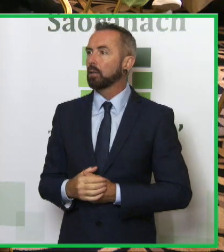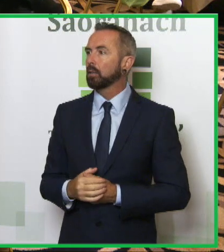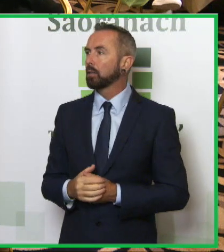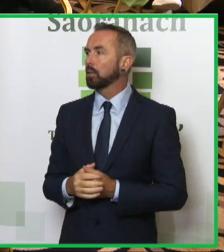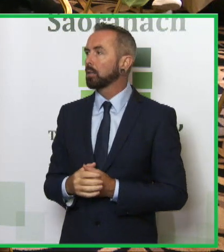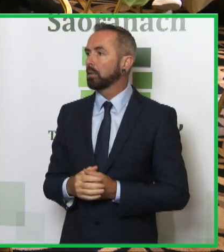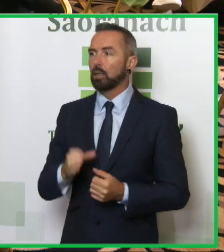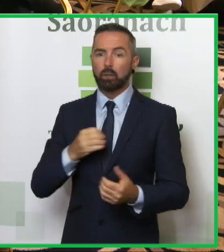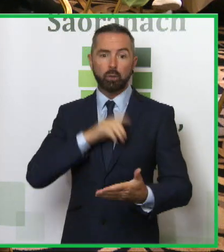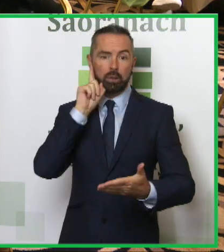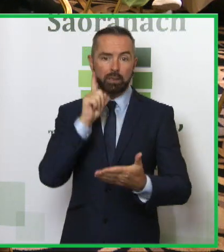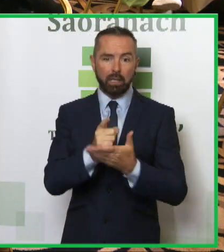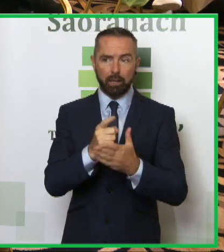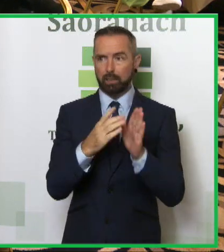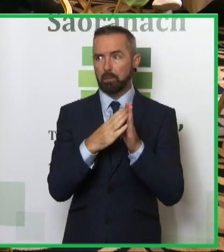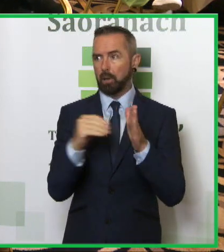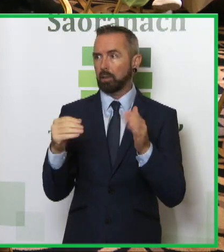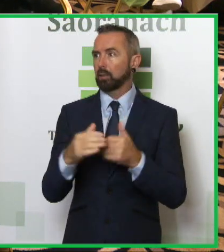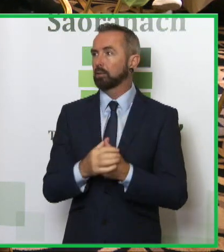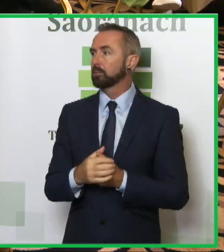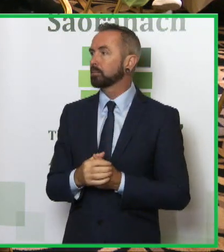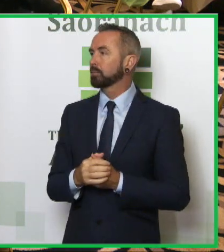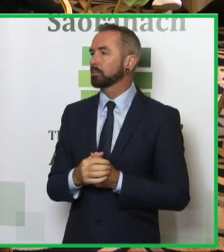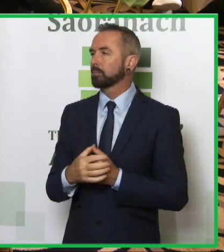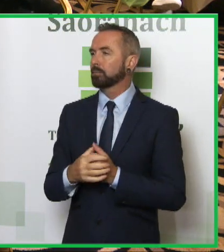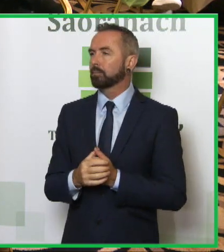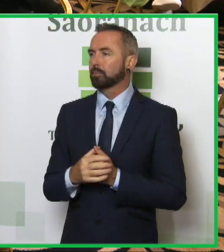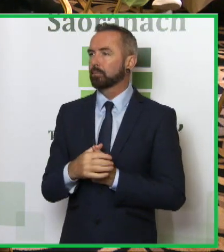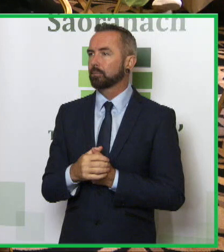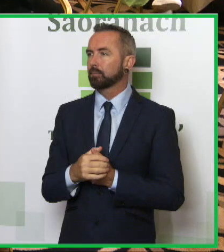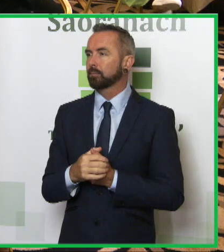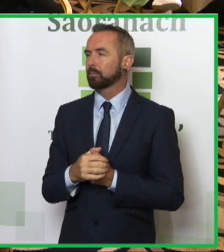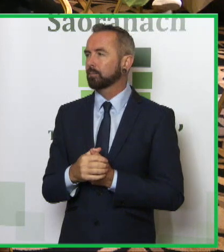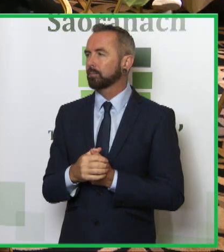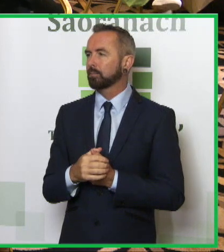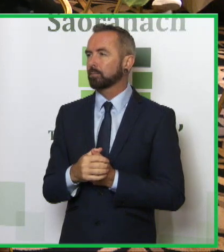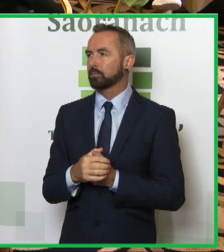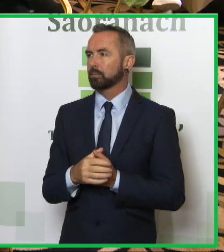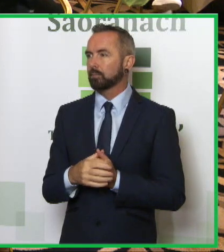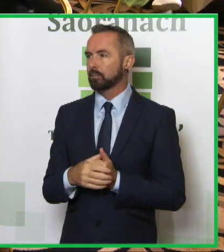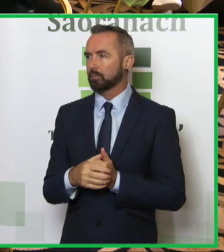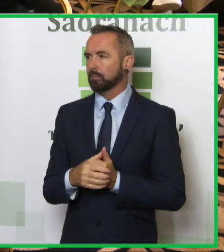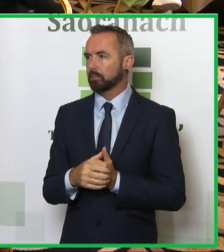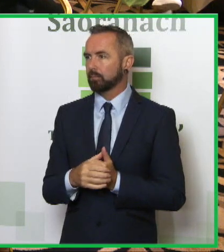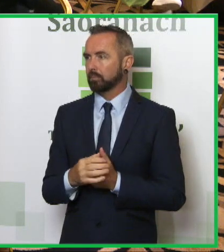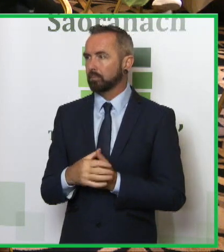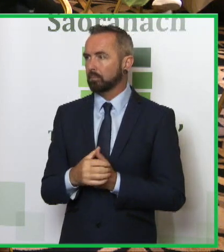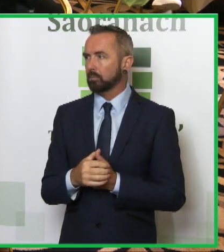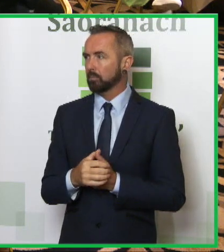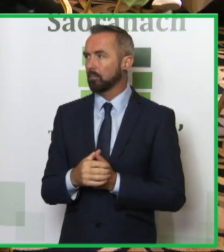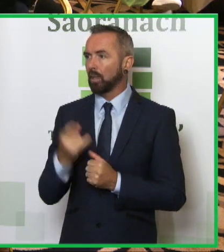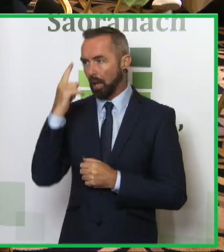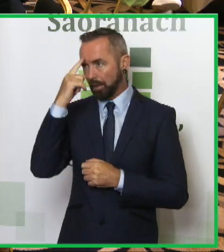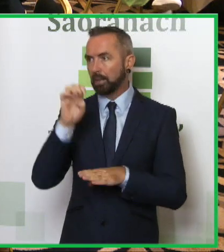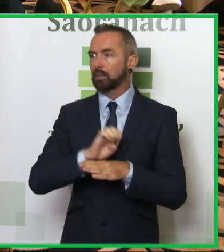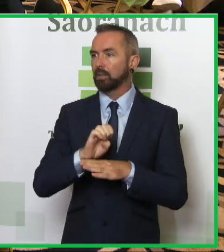to determine the model applying for cannabis? Yeah. Okay. I think that's sufficient. That's sufficient.